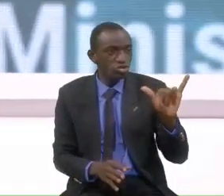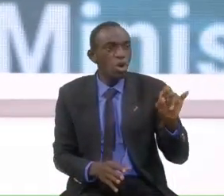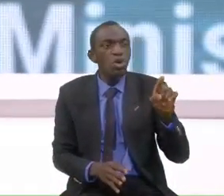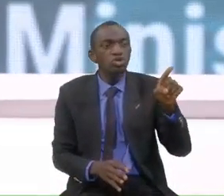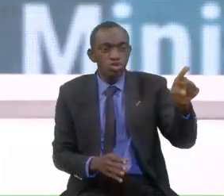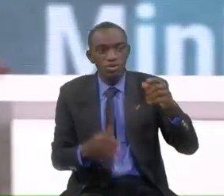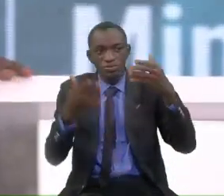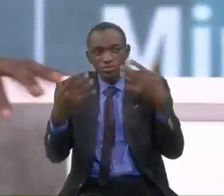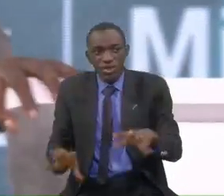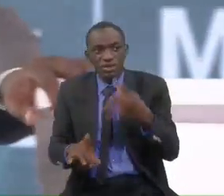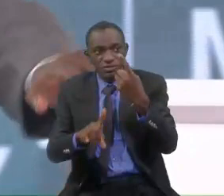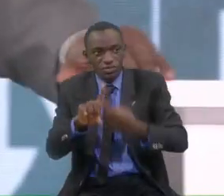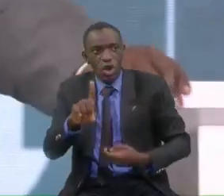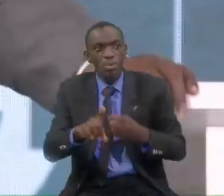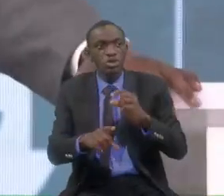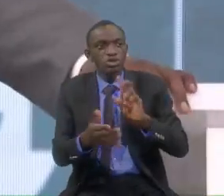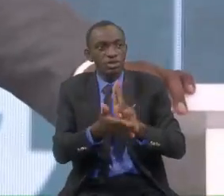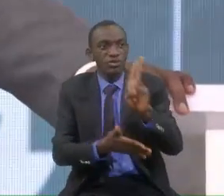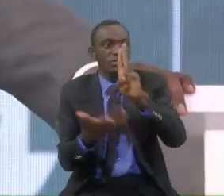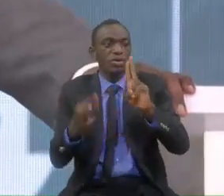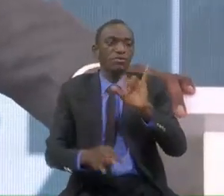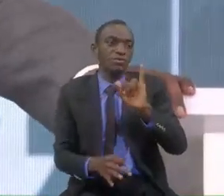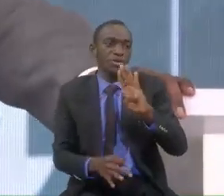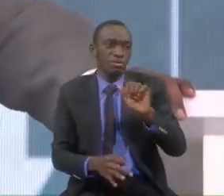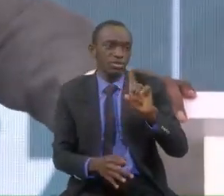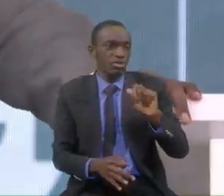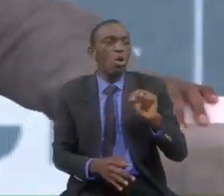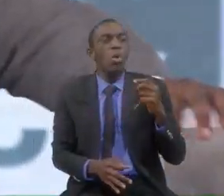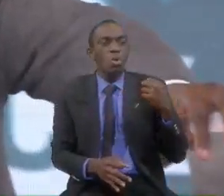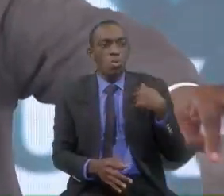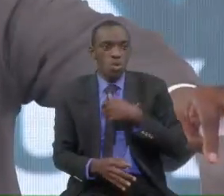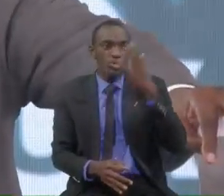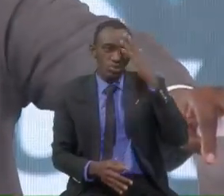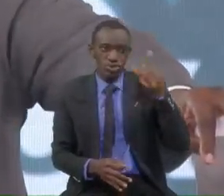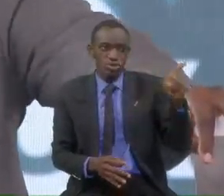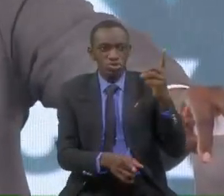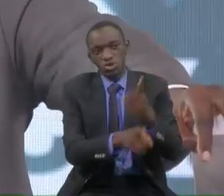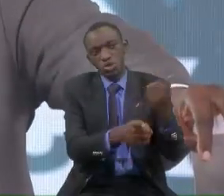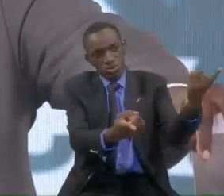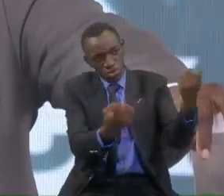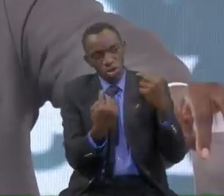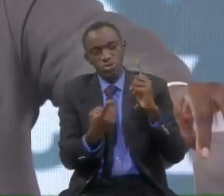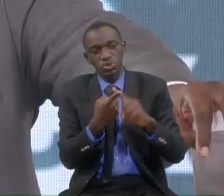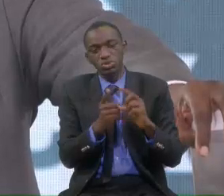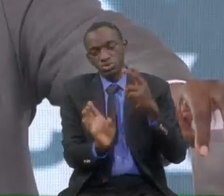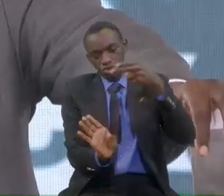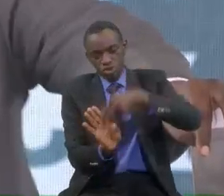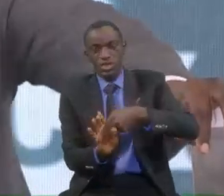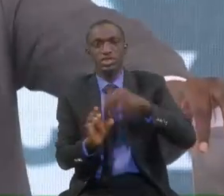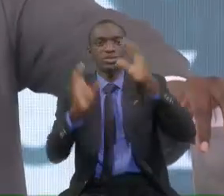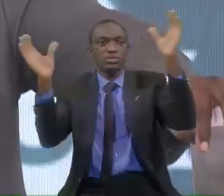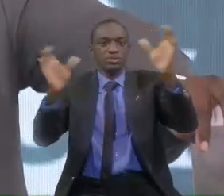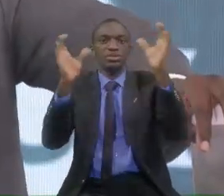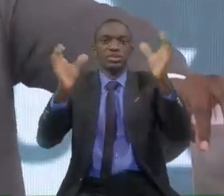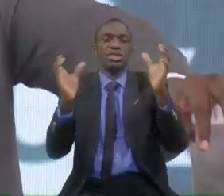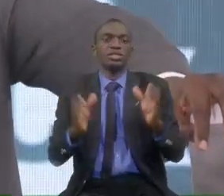come to the crusade. You are not preaching, you sit at the pulpit, so